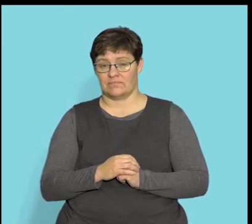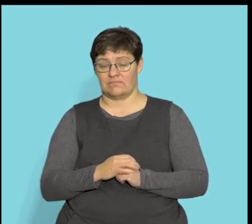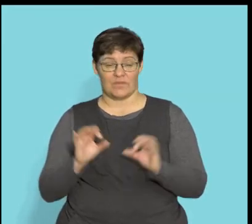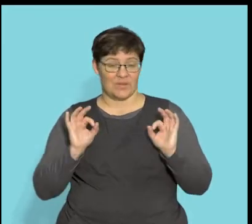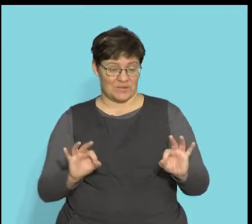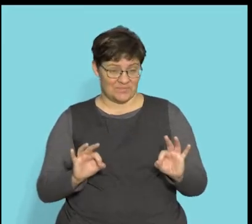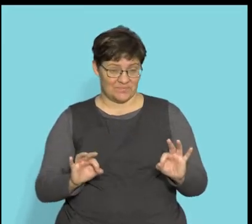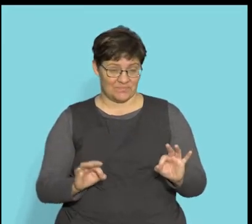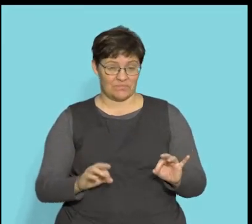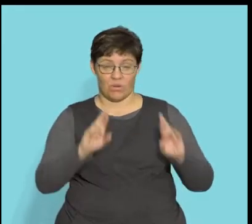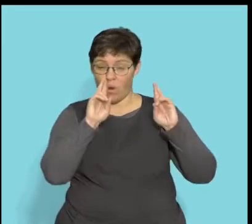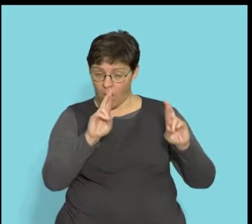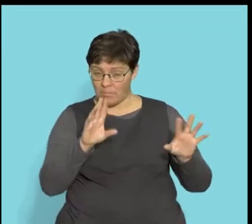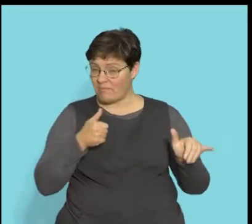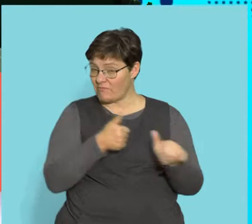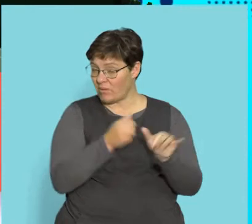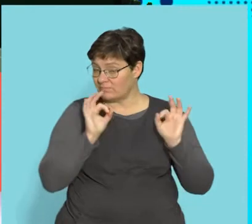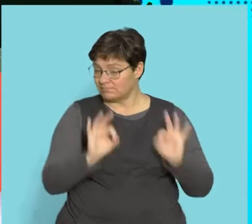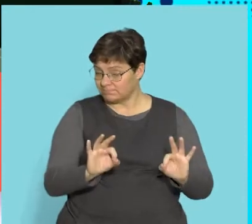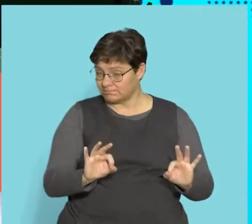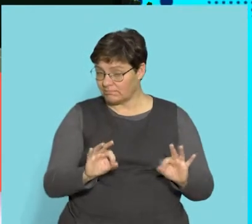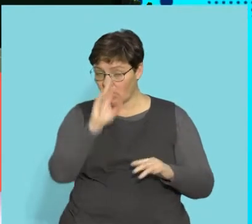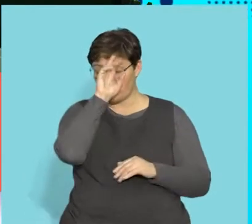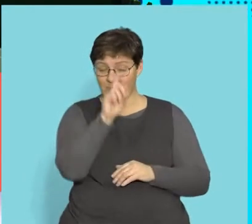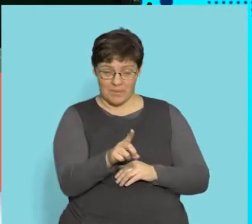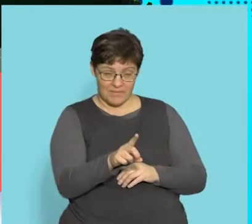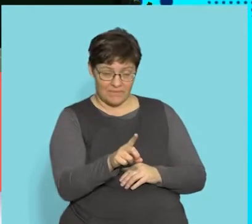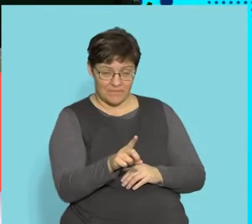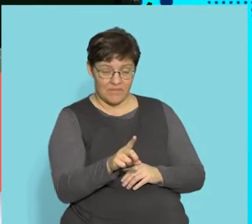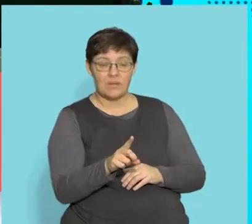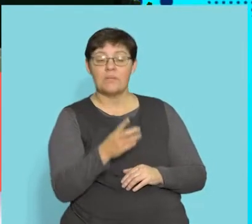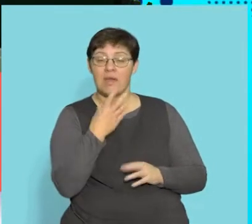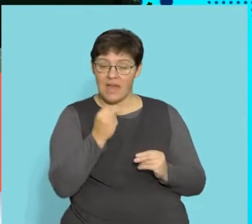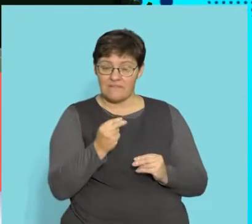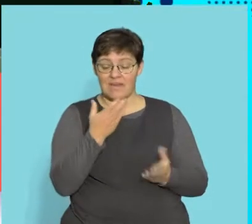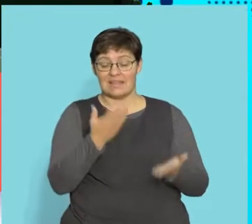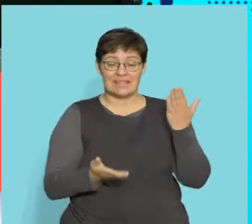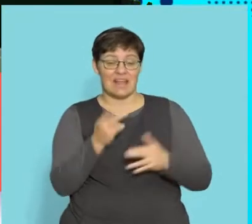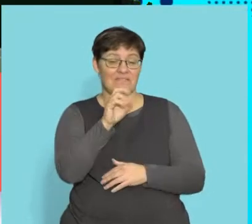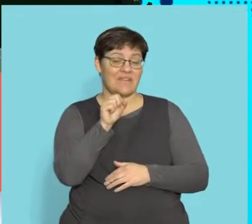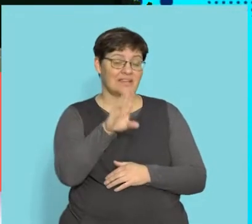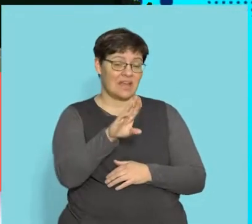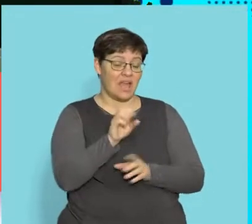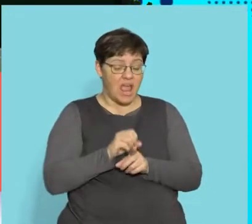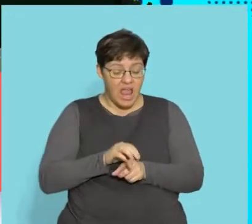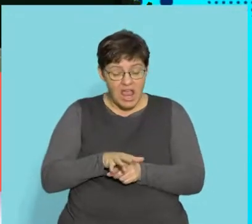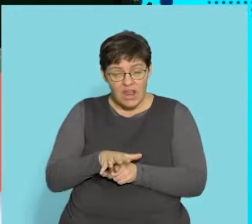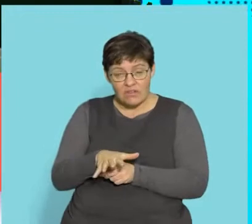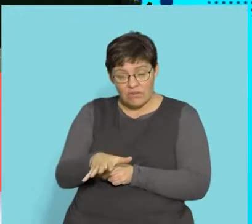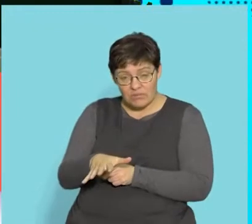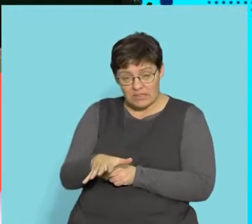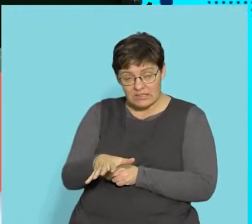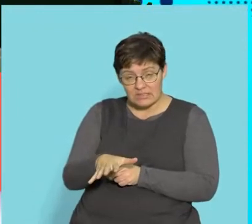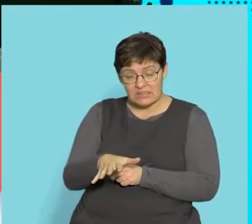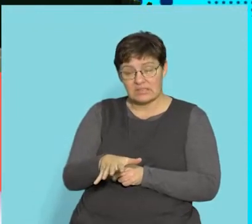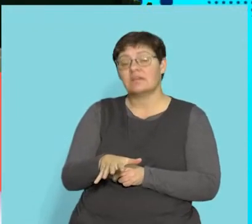Great, everyone. I hope that you're with me so far. Just remember that when I've got a scale factor influencing a rectangular